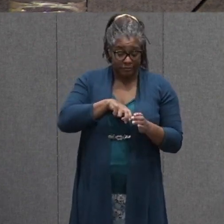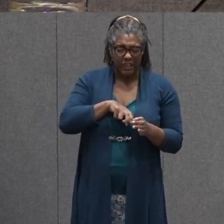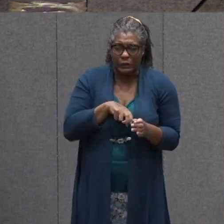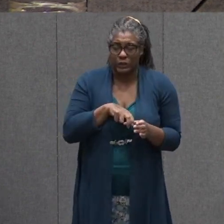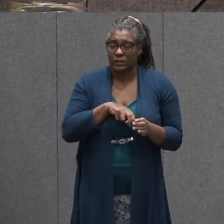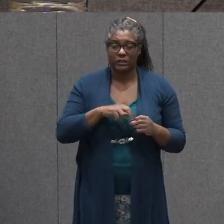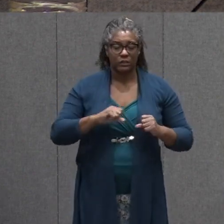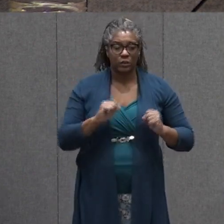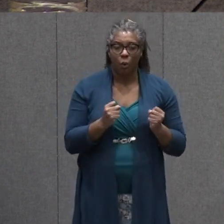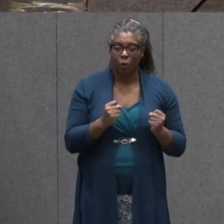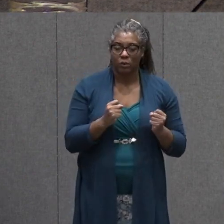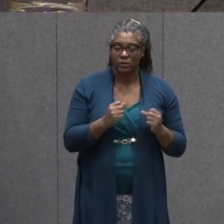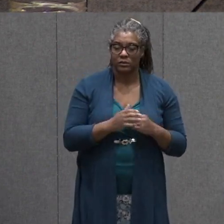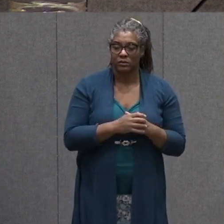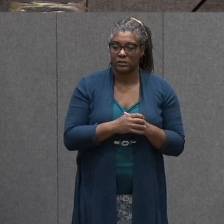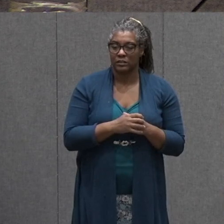growing.